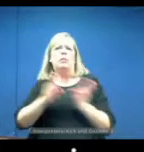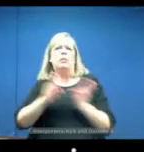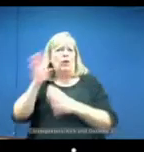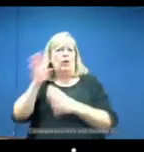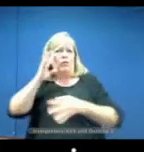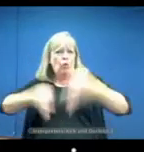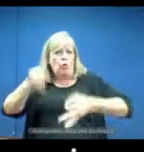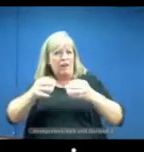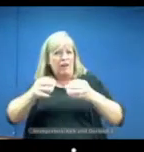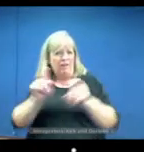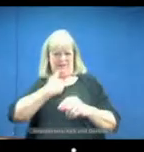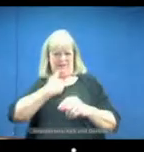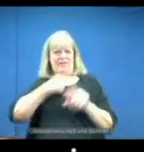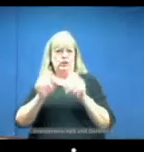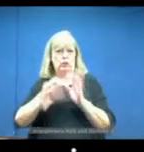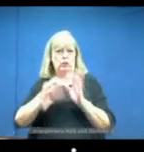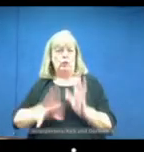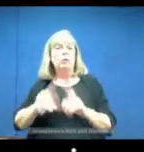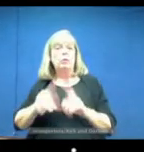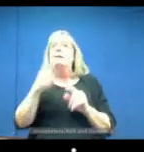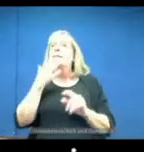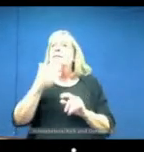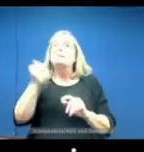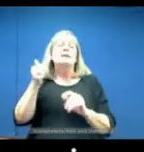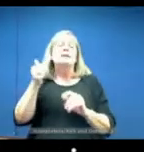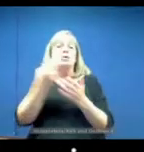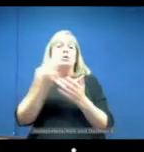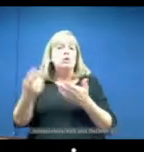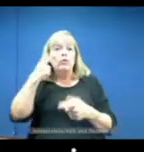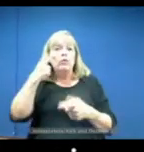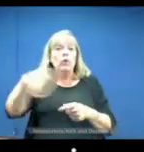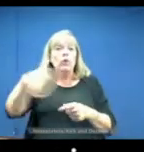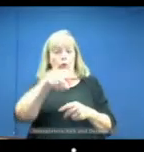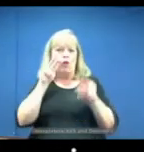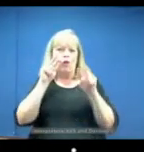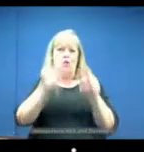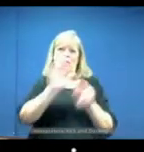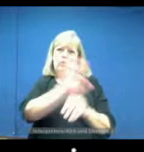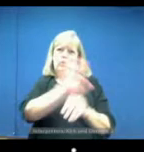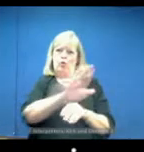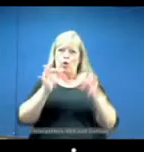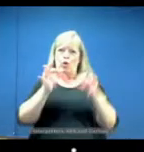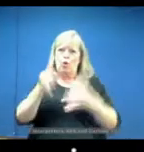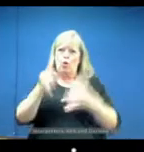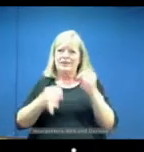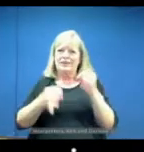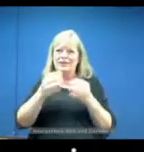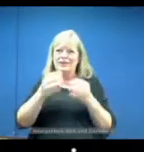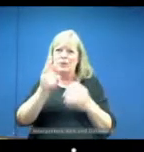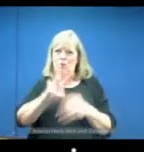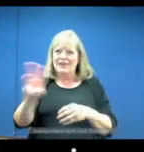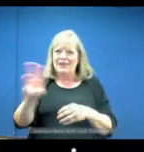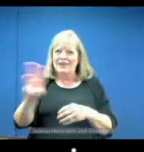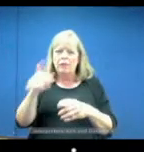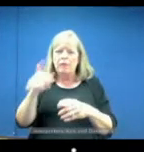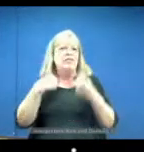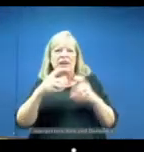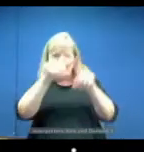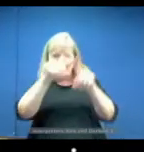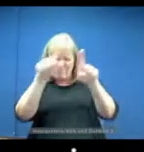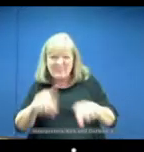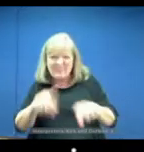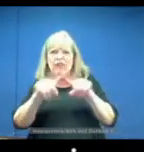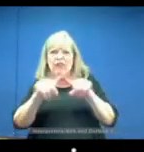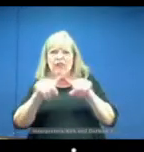of is the court's website, because it'll have a number of the forms that you want to review and to research.